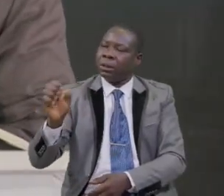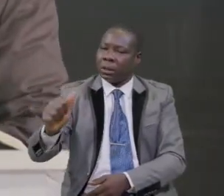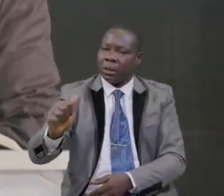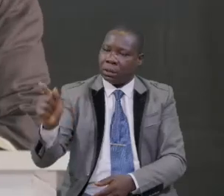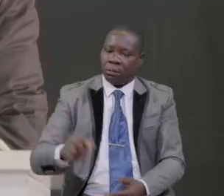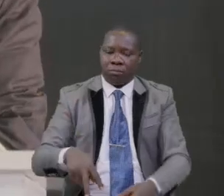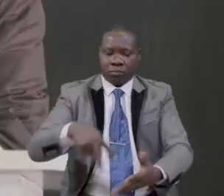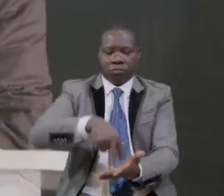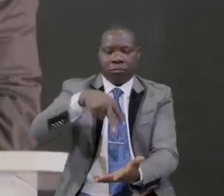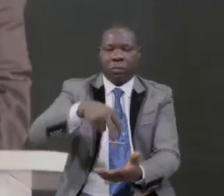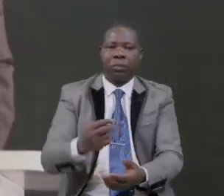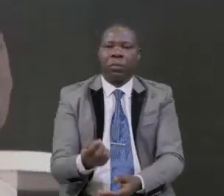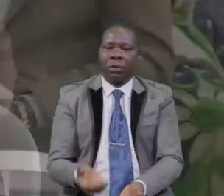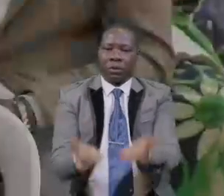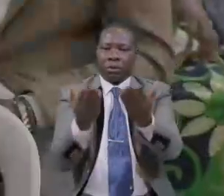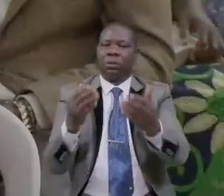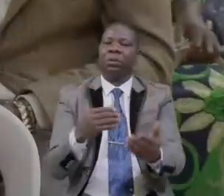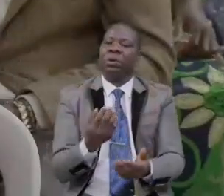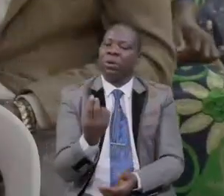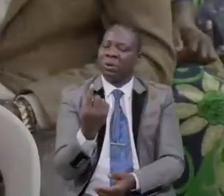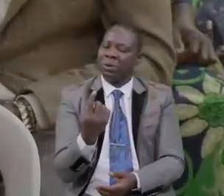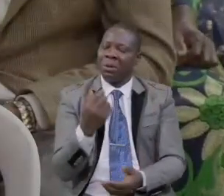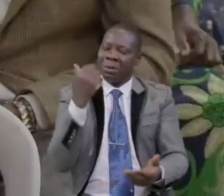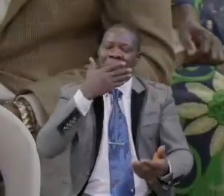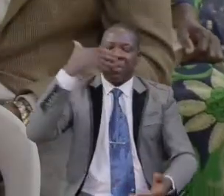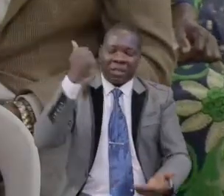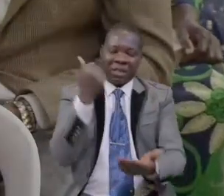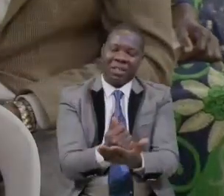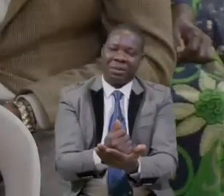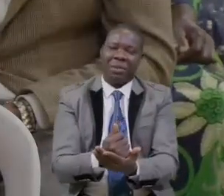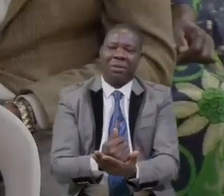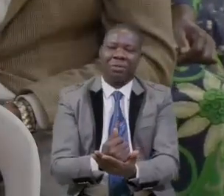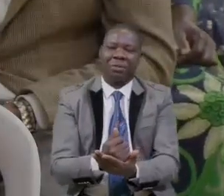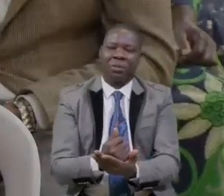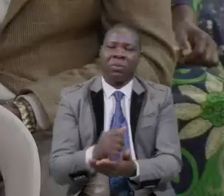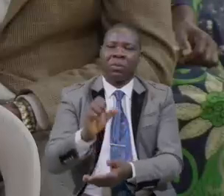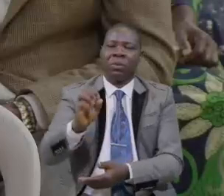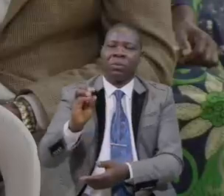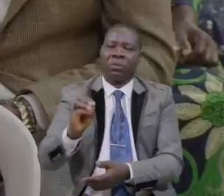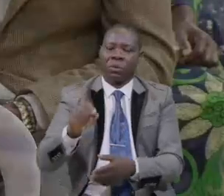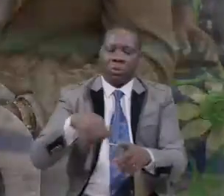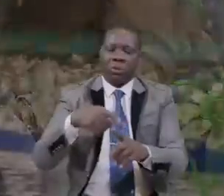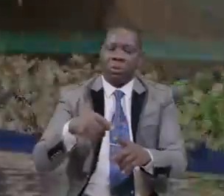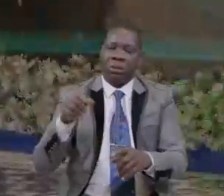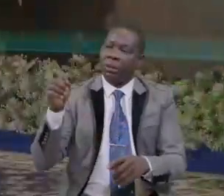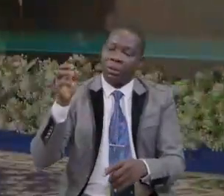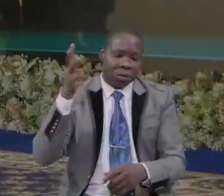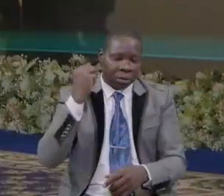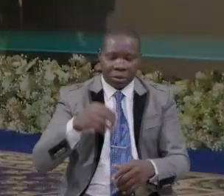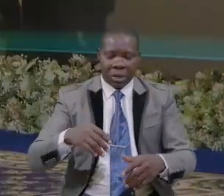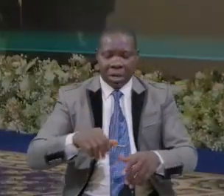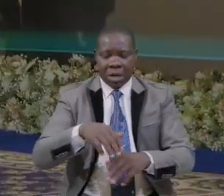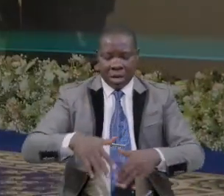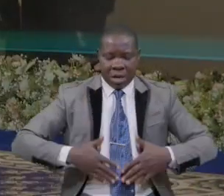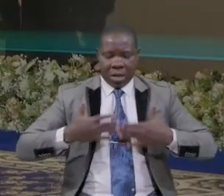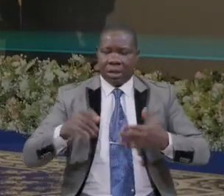And give a better amen than that. So when he was alive, he carried the anointing. And he carried